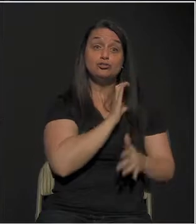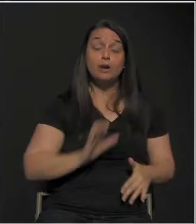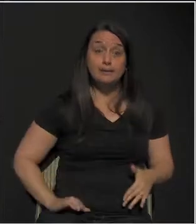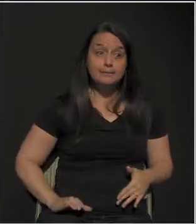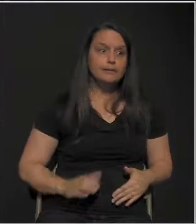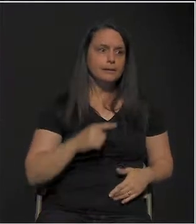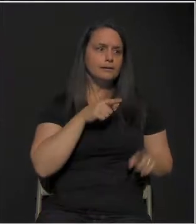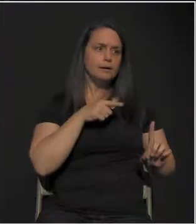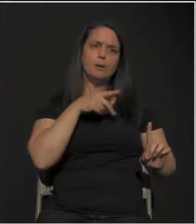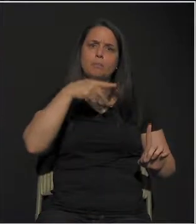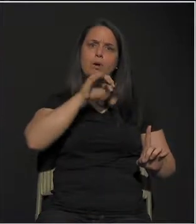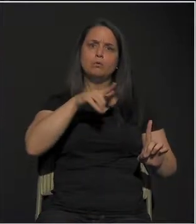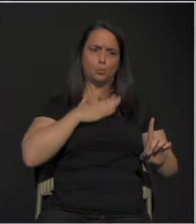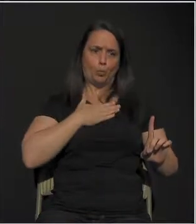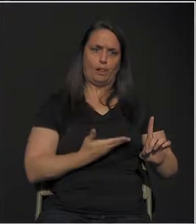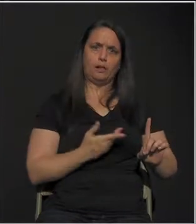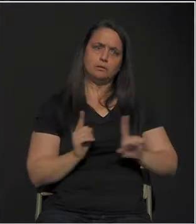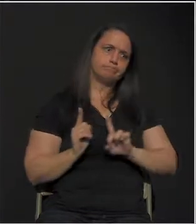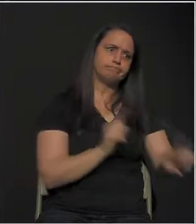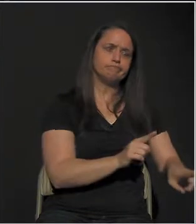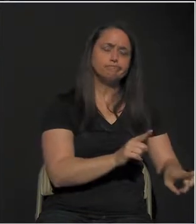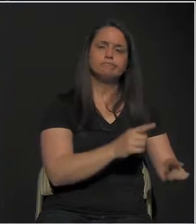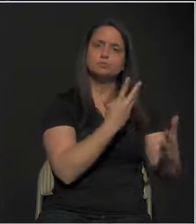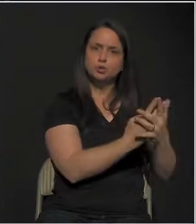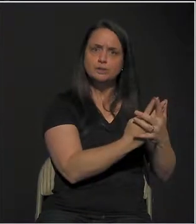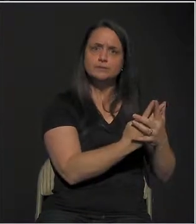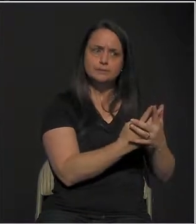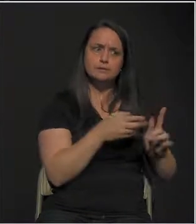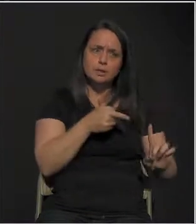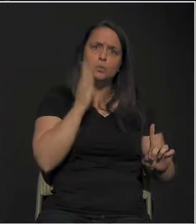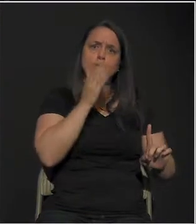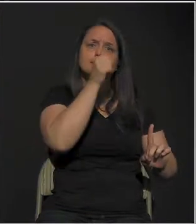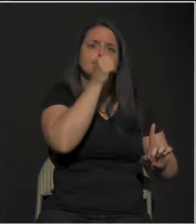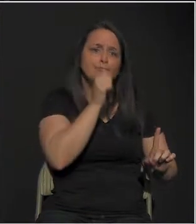prison for it. He would suffer for it.